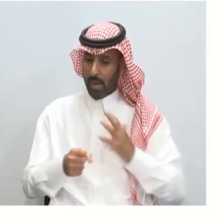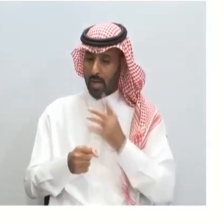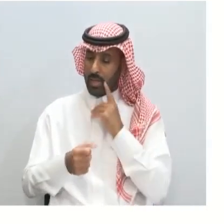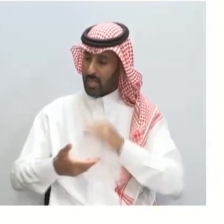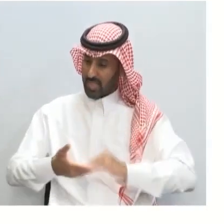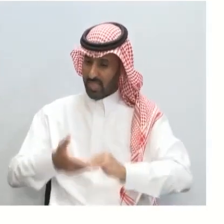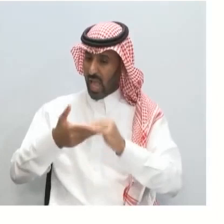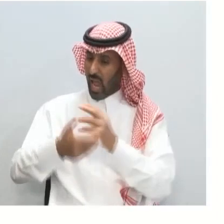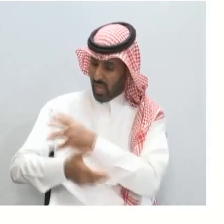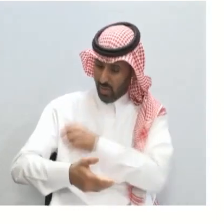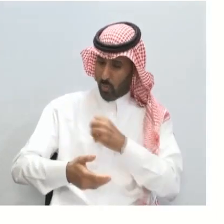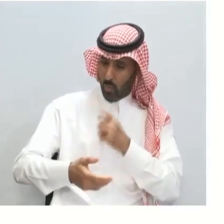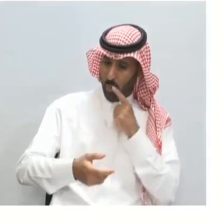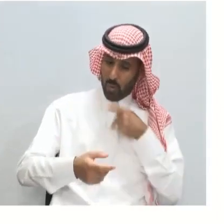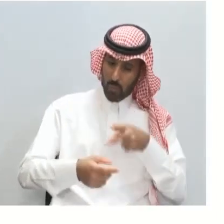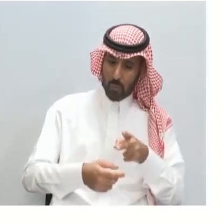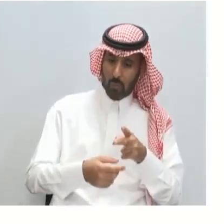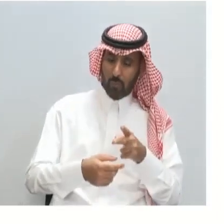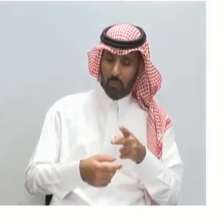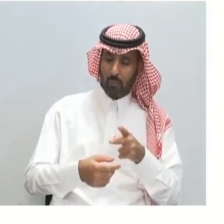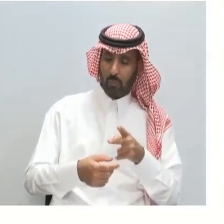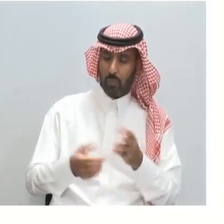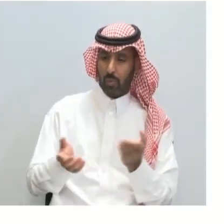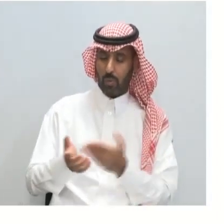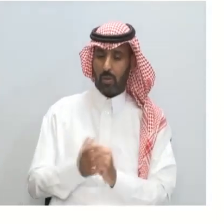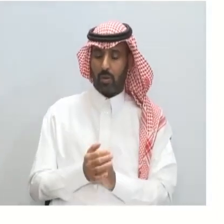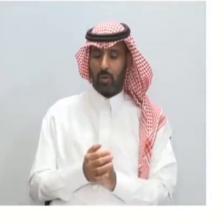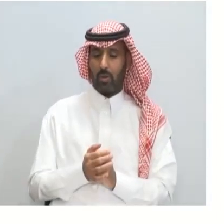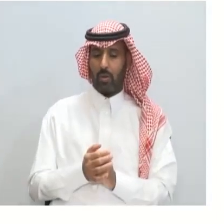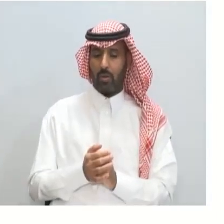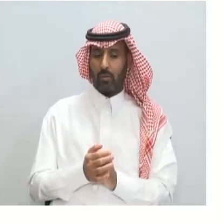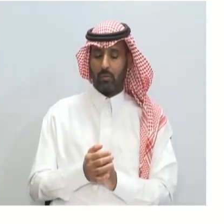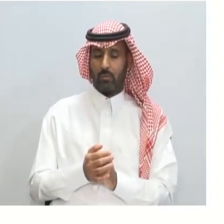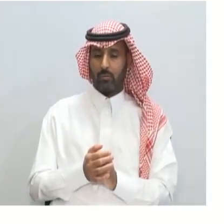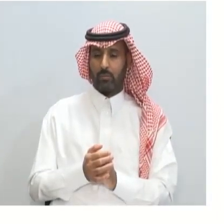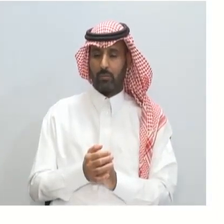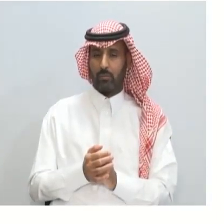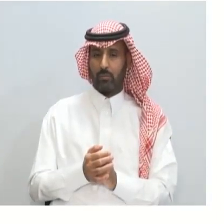with stealing. He's put you in a rotten position.